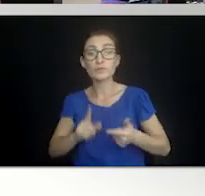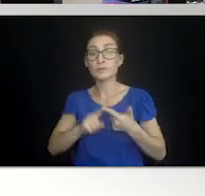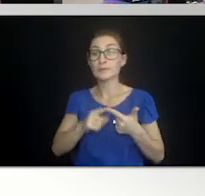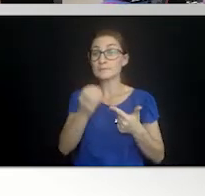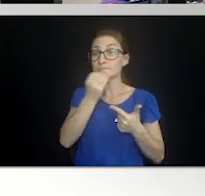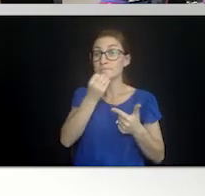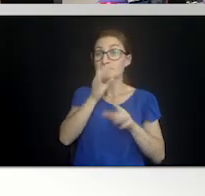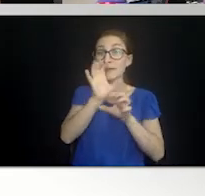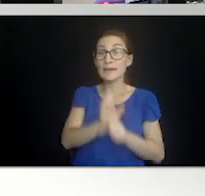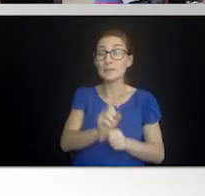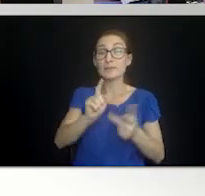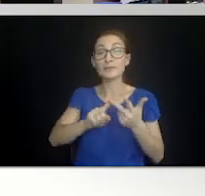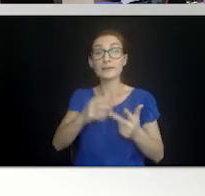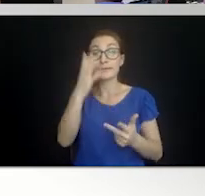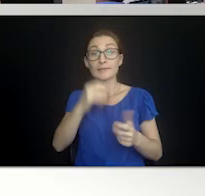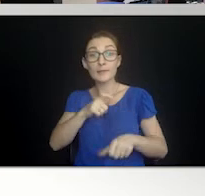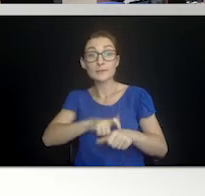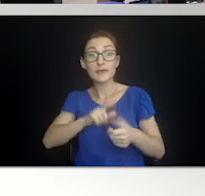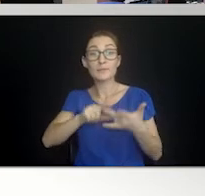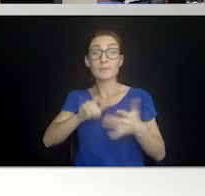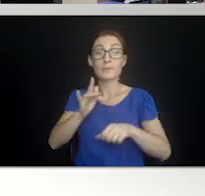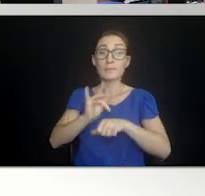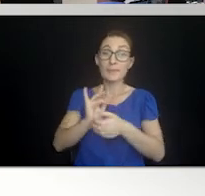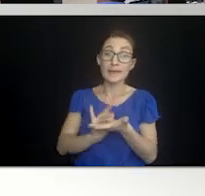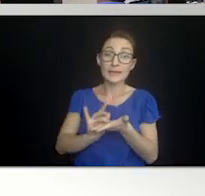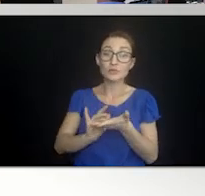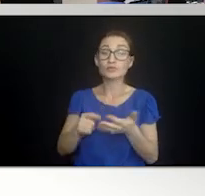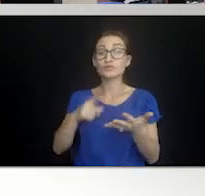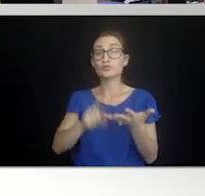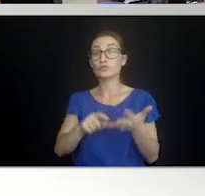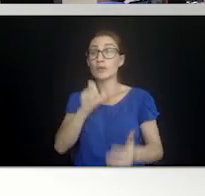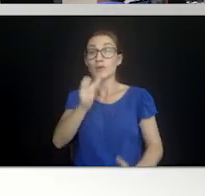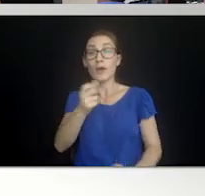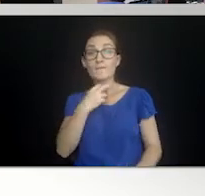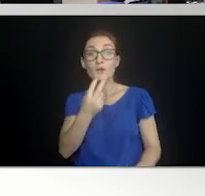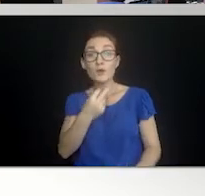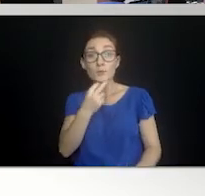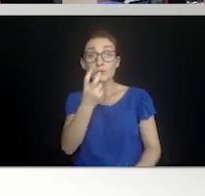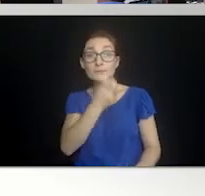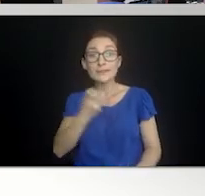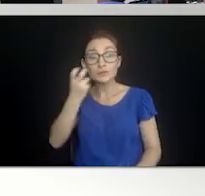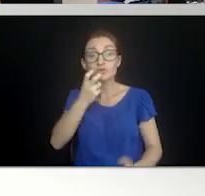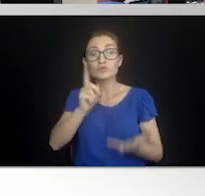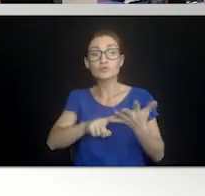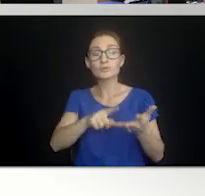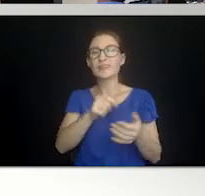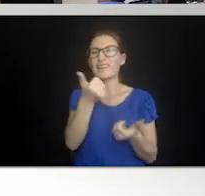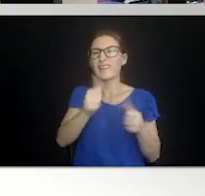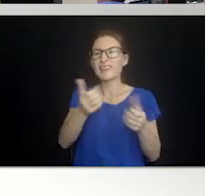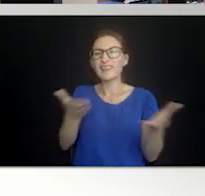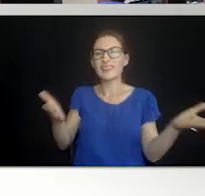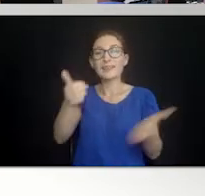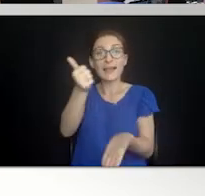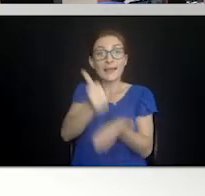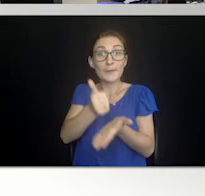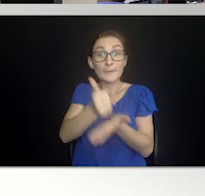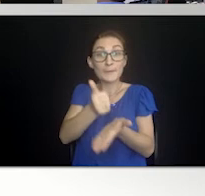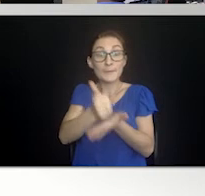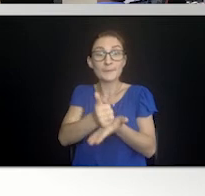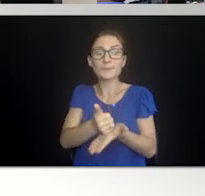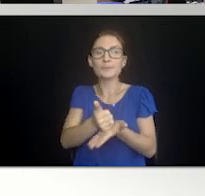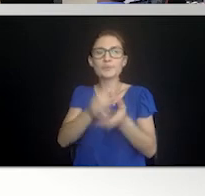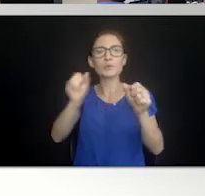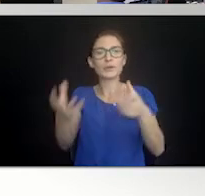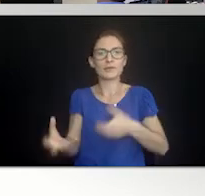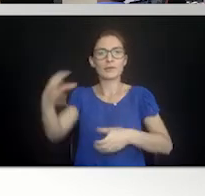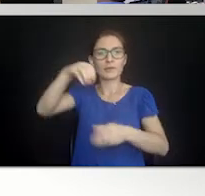are the eating habits, nap times, medication, anything causing a nonverbal speech? Anything that can help now,